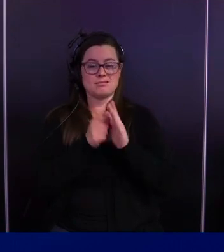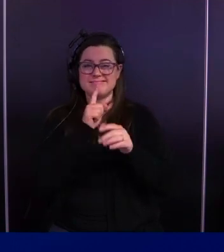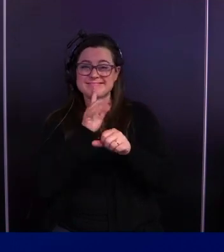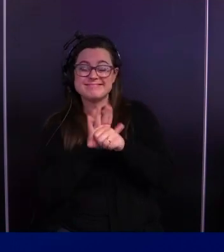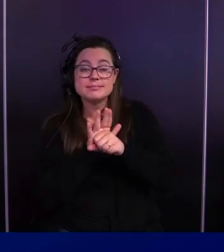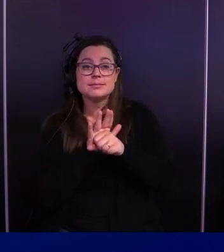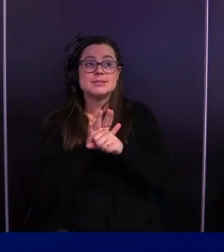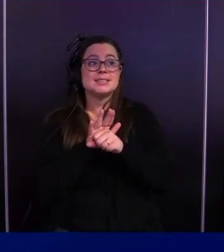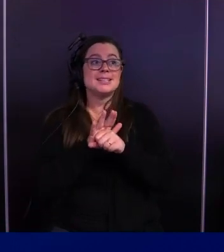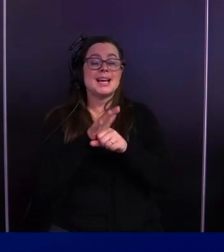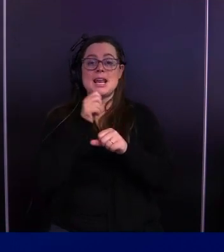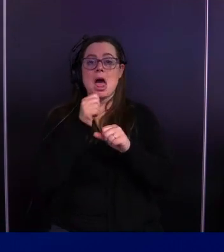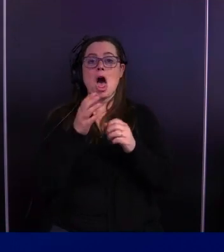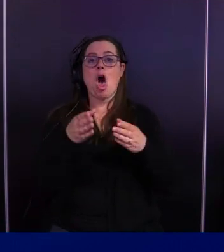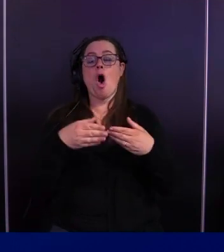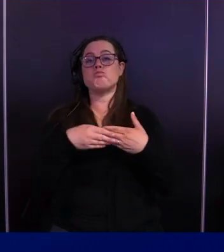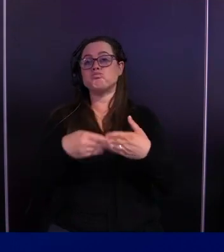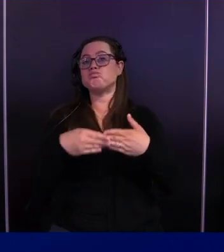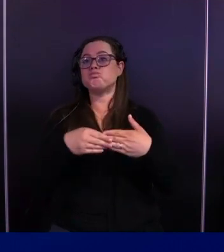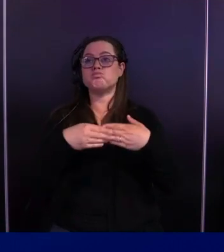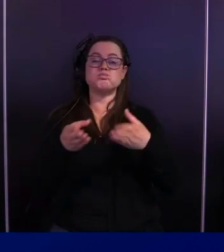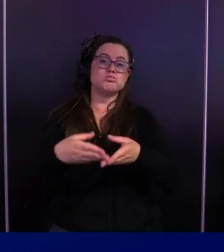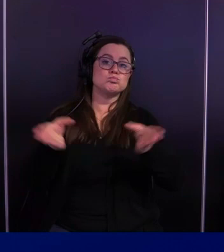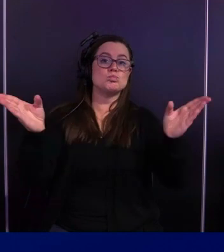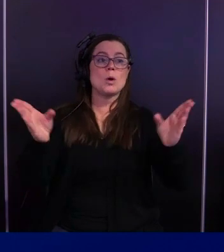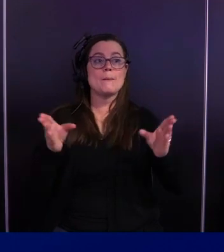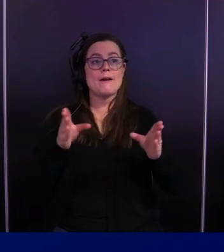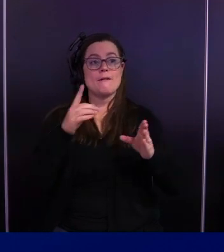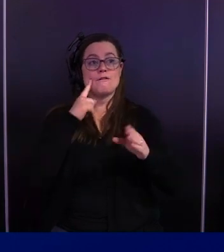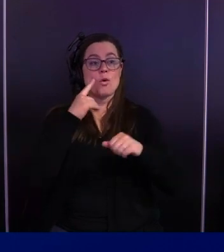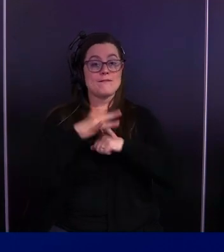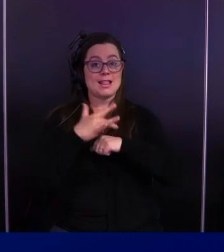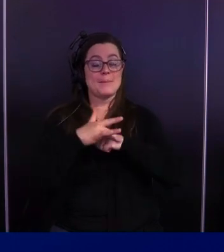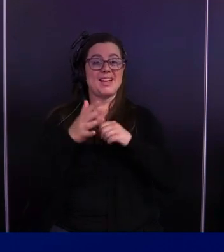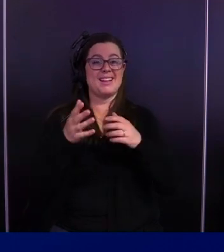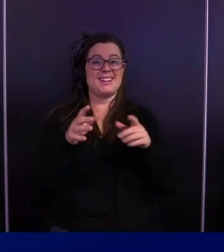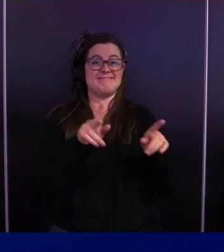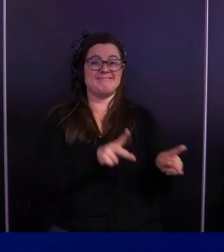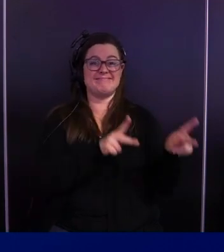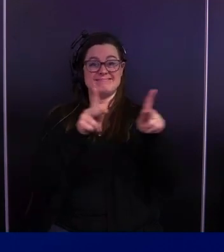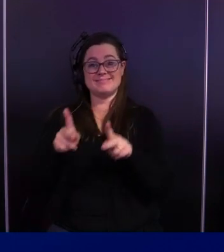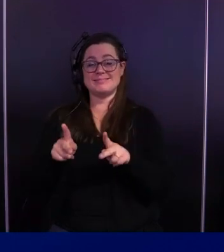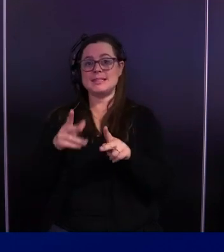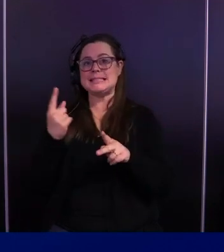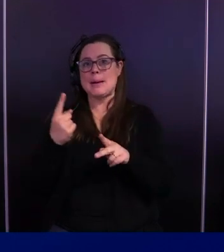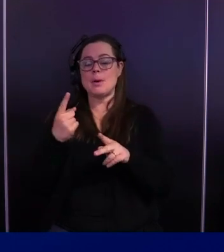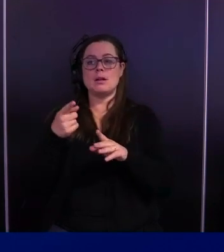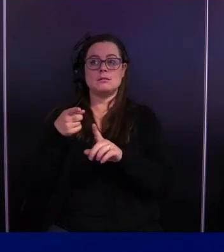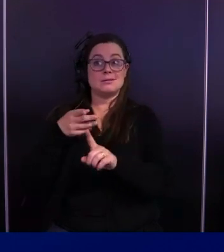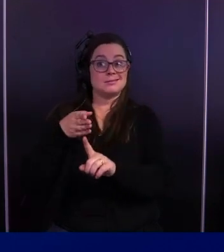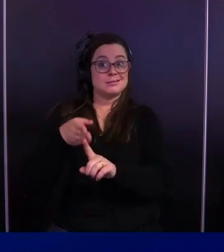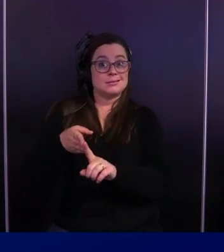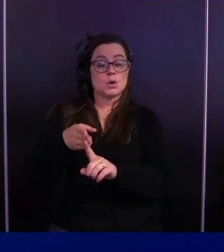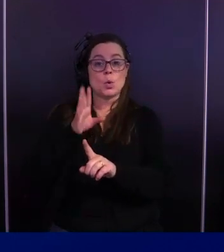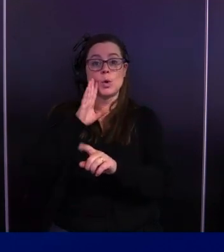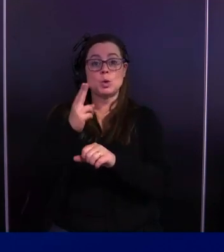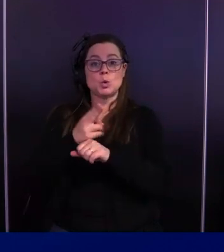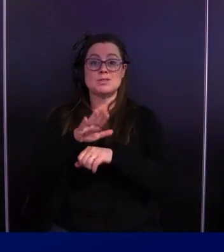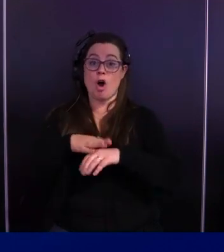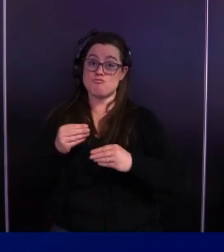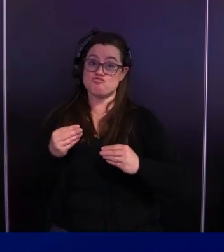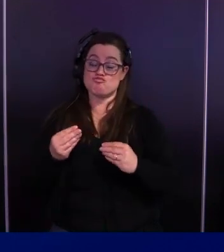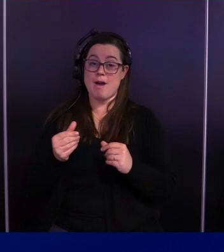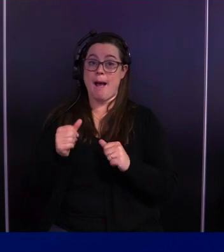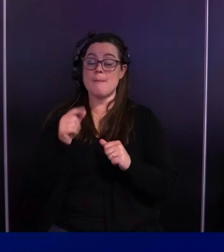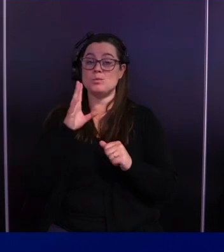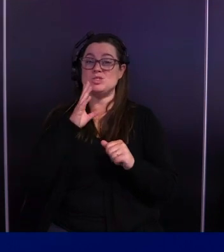as open, from a availability perspective as what it would be maybe for something that you would use on premise. Yeah. I